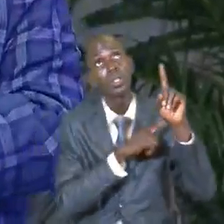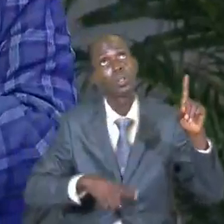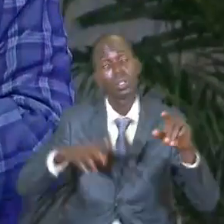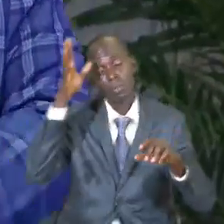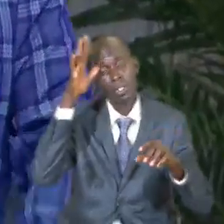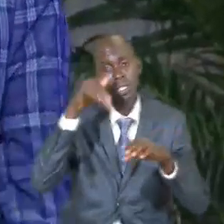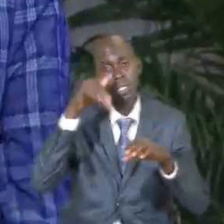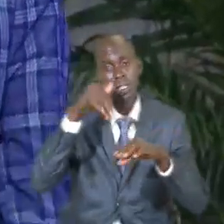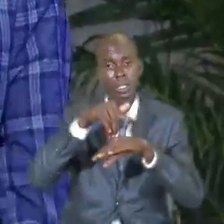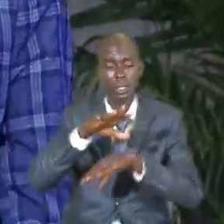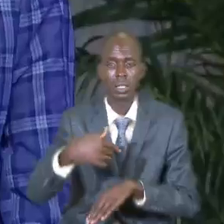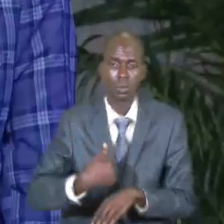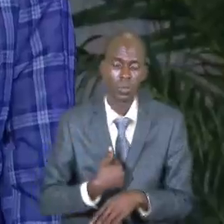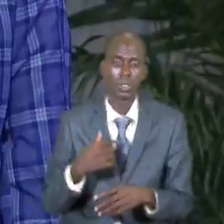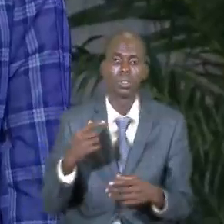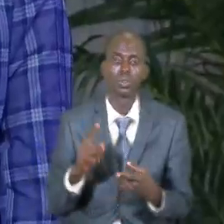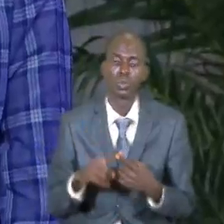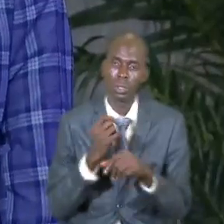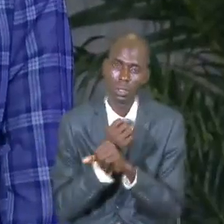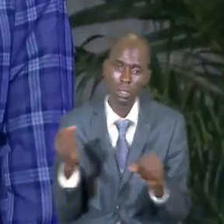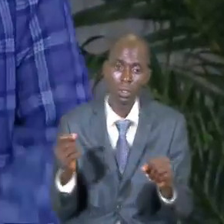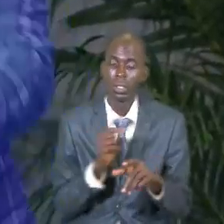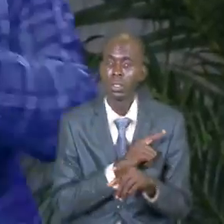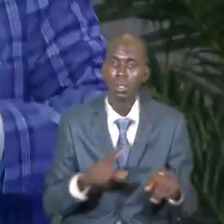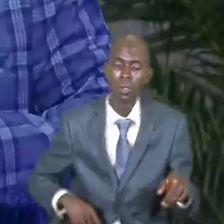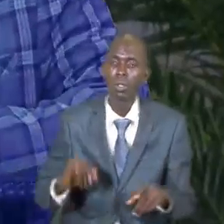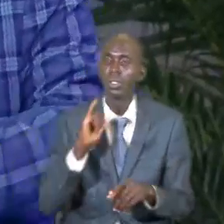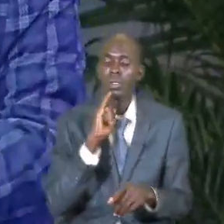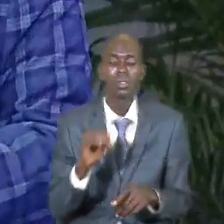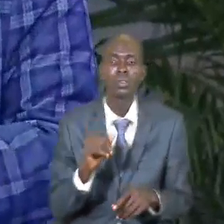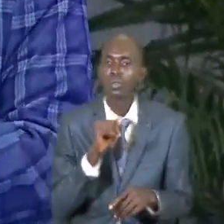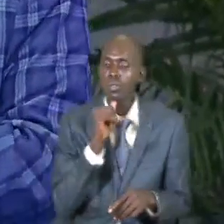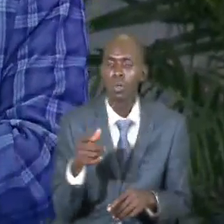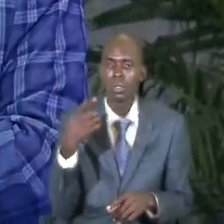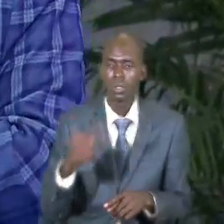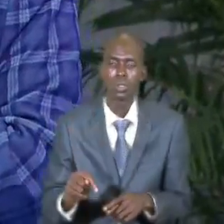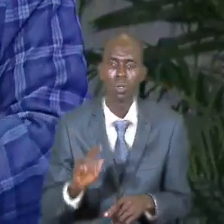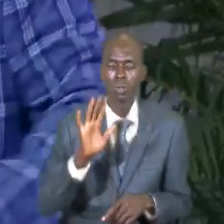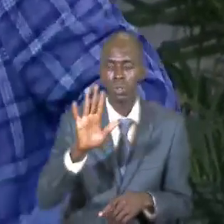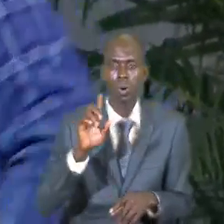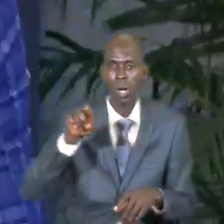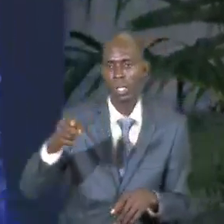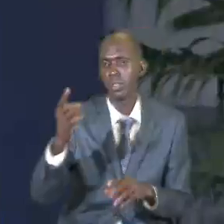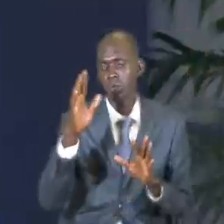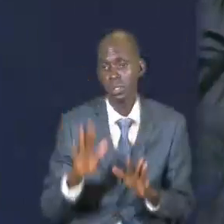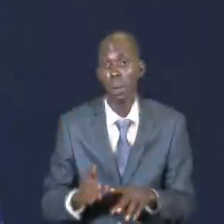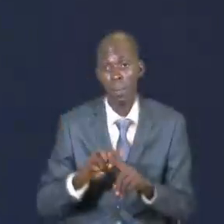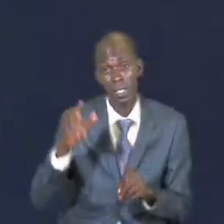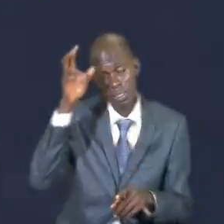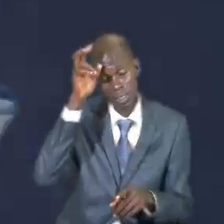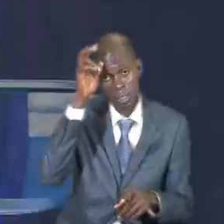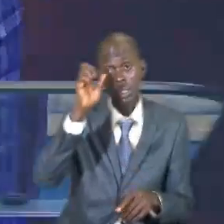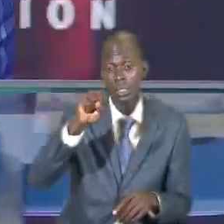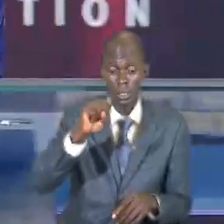your accuser. Satan is your accuser. Yes, your conscience will remind you and drive you to